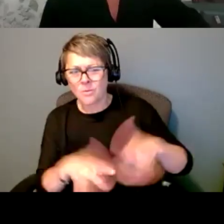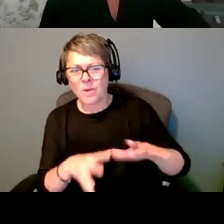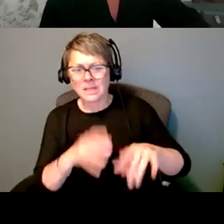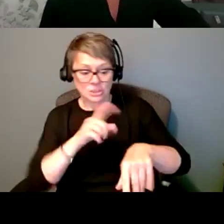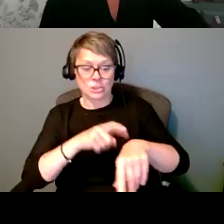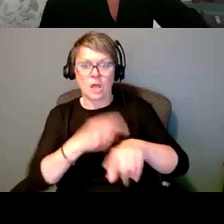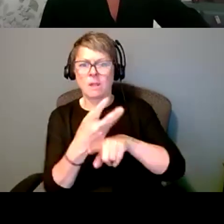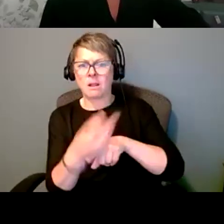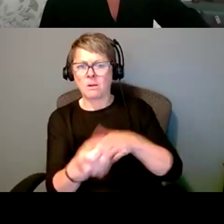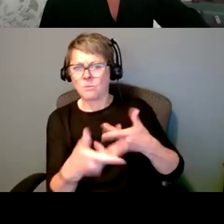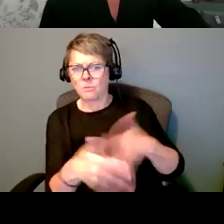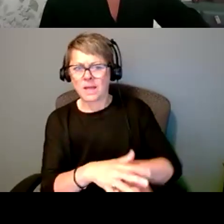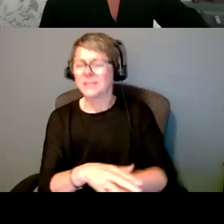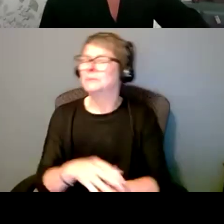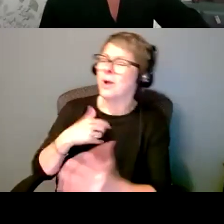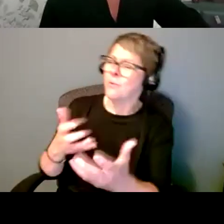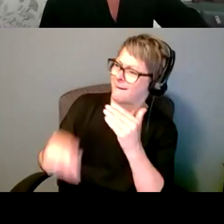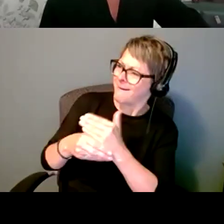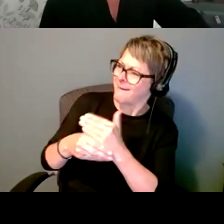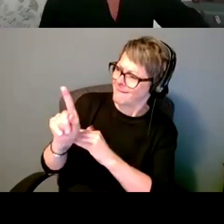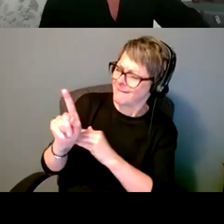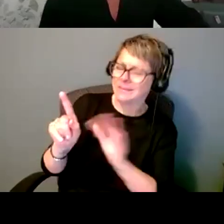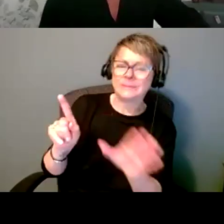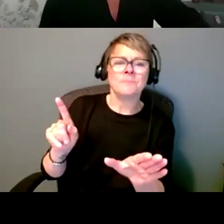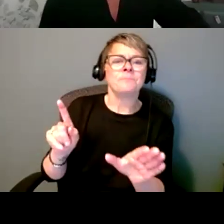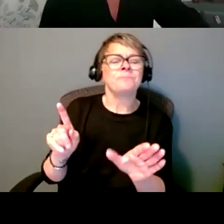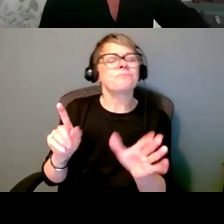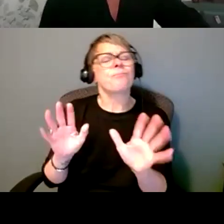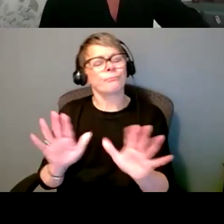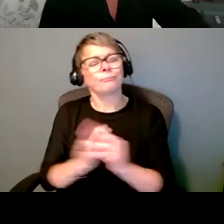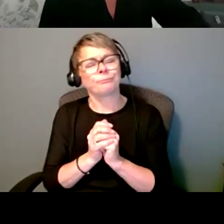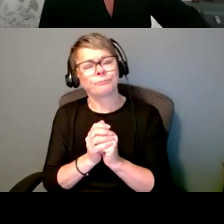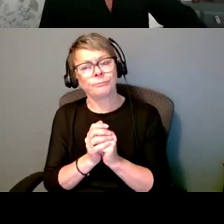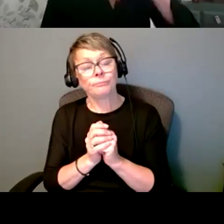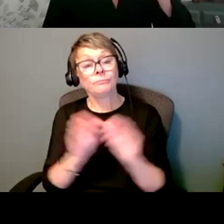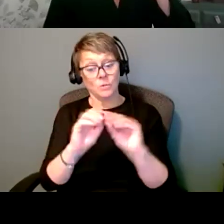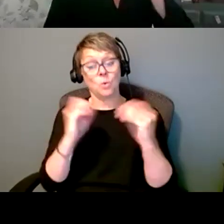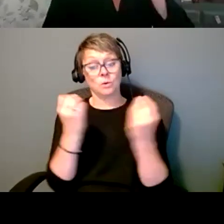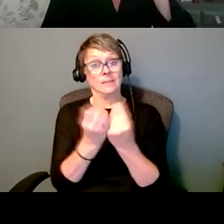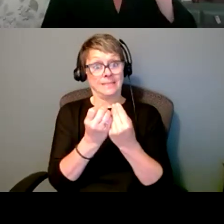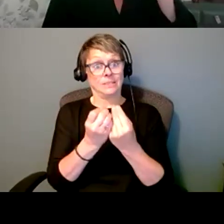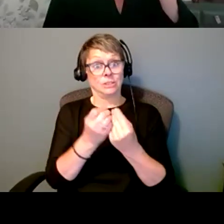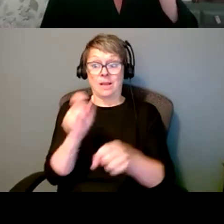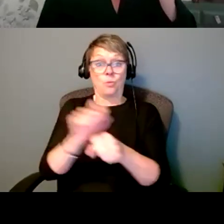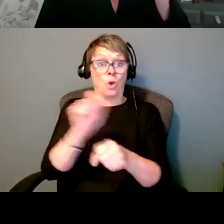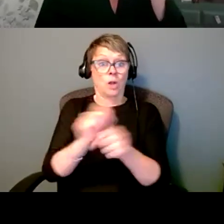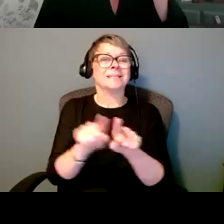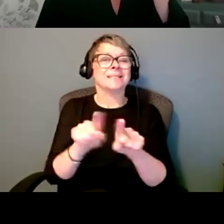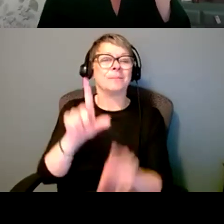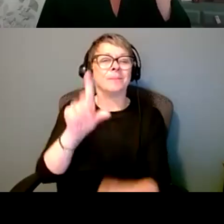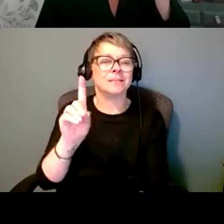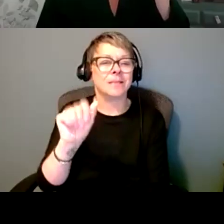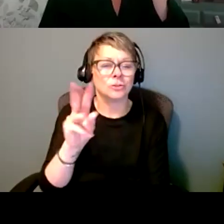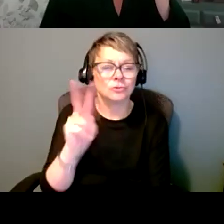just want to follow on to that as a little bit. How can organizations who are working like Dawn and like Arlene at